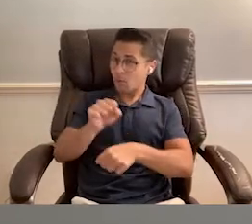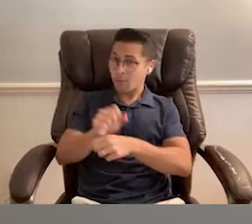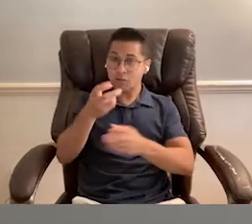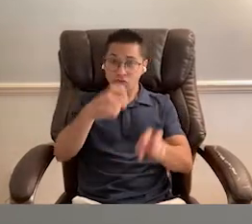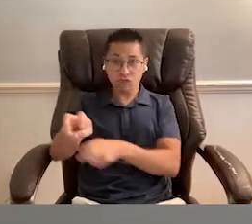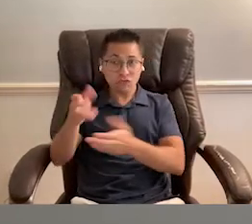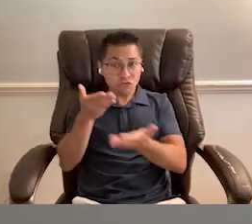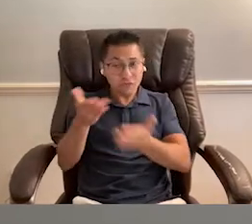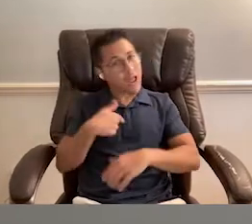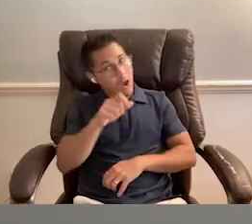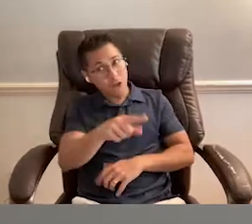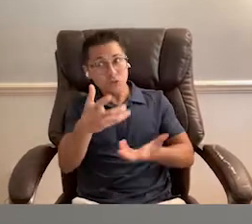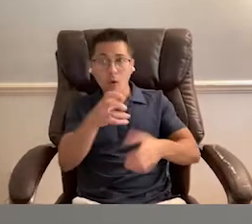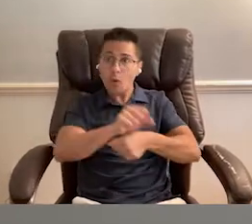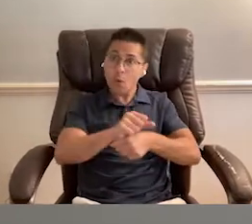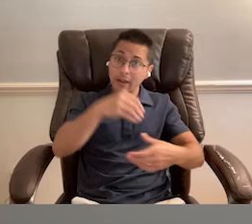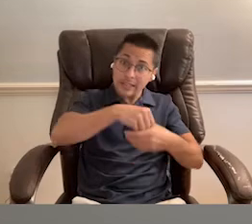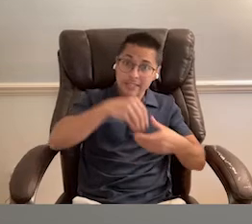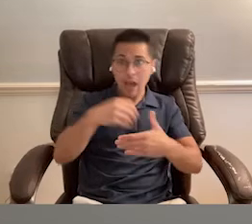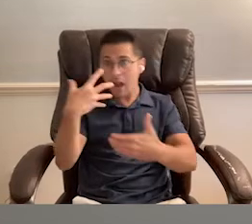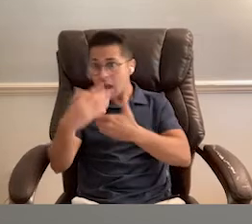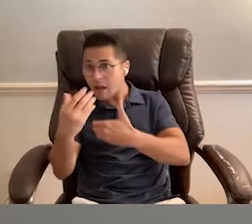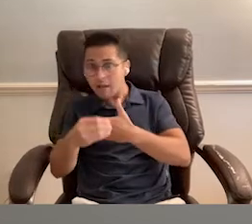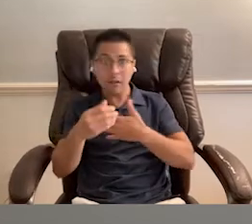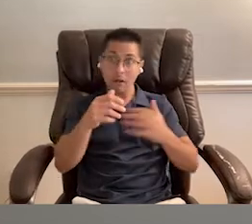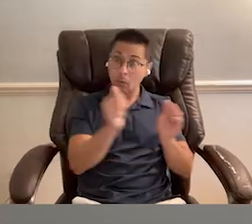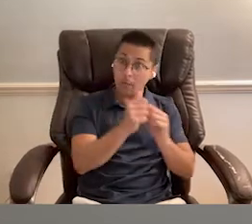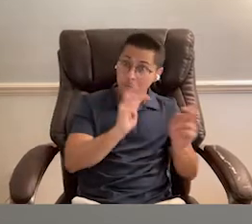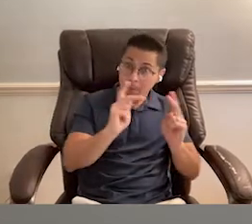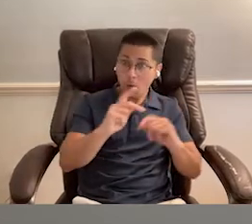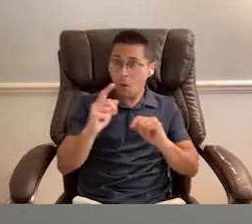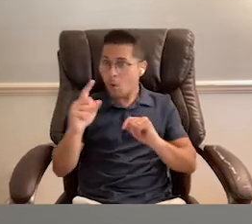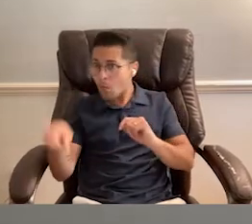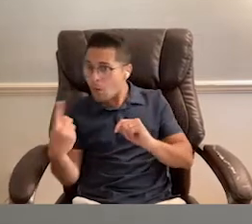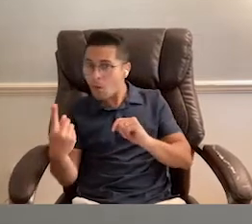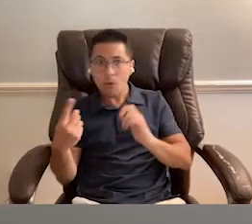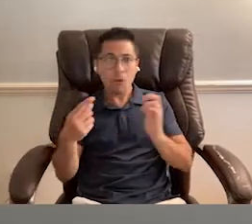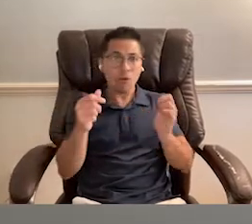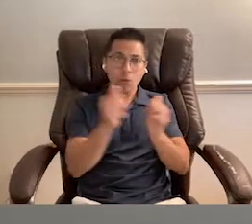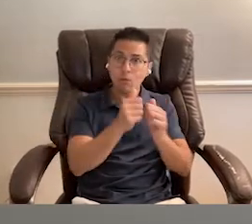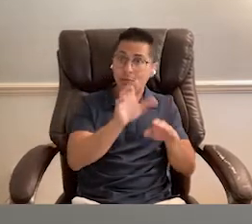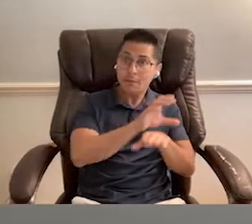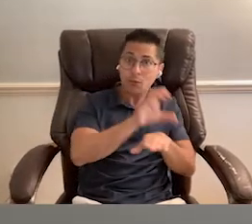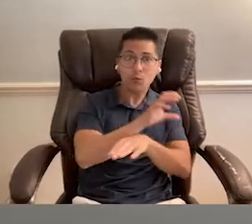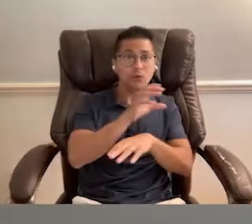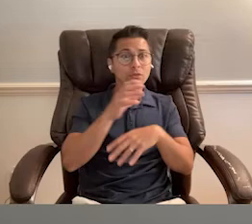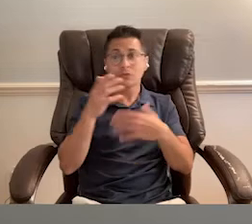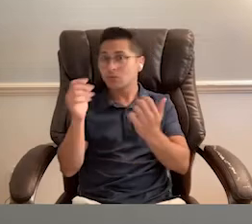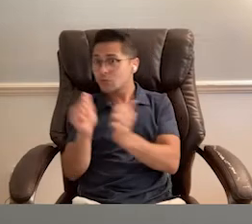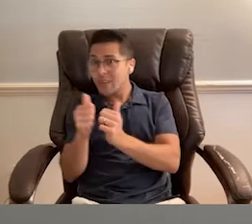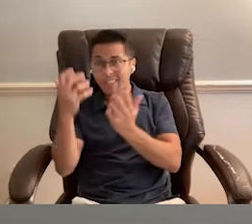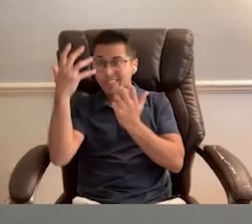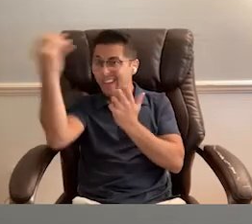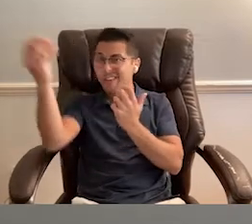I'd ask, do you like to work outside? Do you like to work inside? Do you like to work with people? Do you like to work by yourself? Do you like to work on computers? Do you like